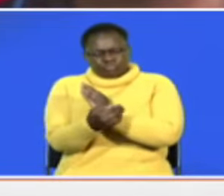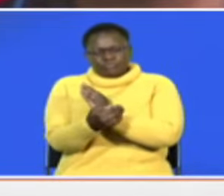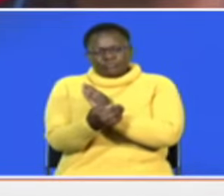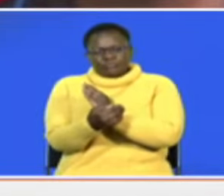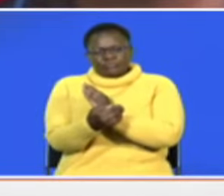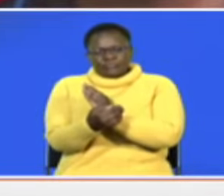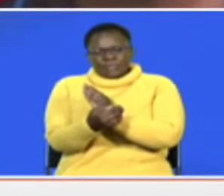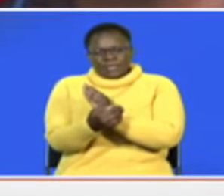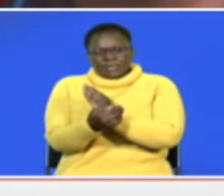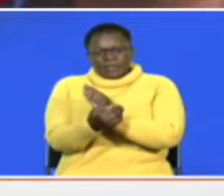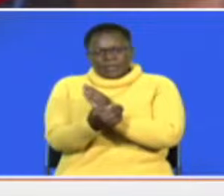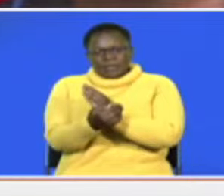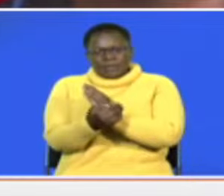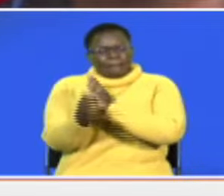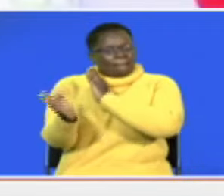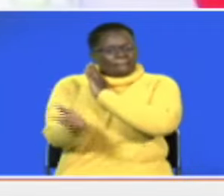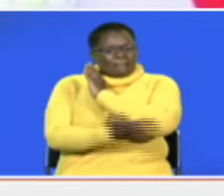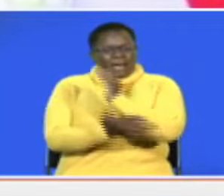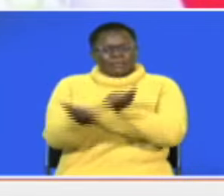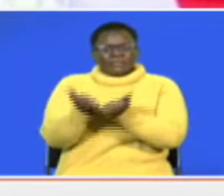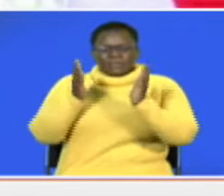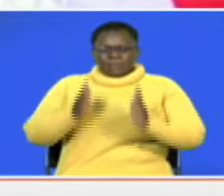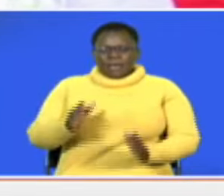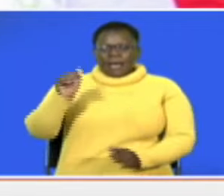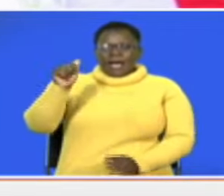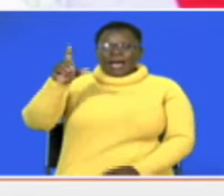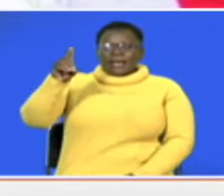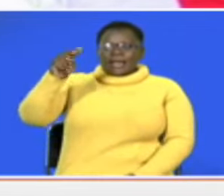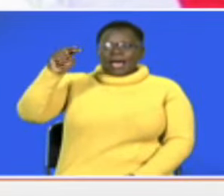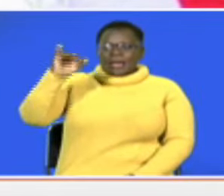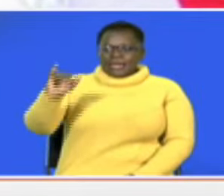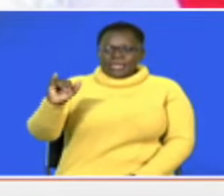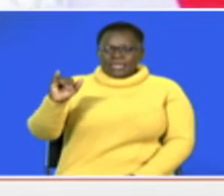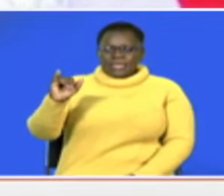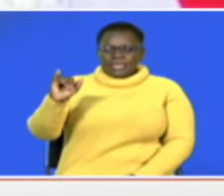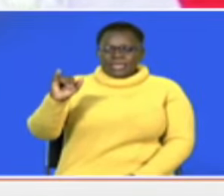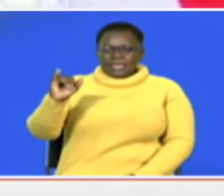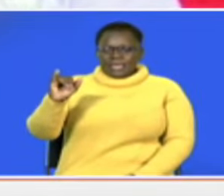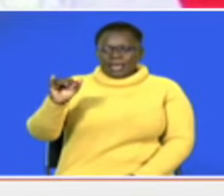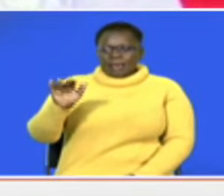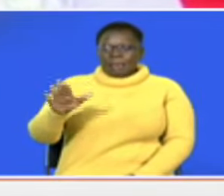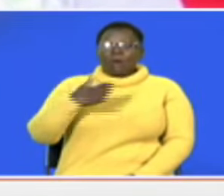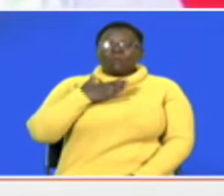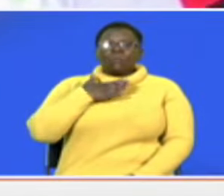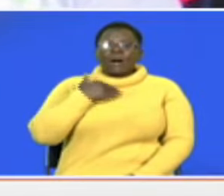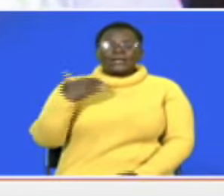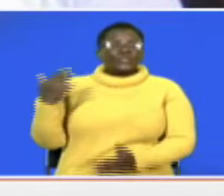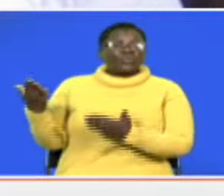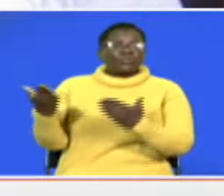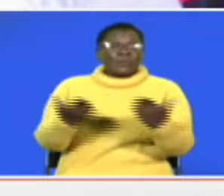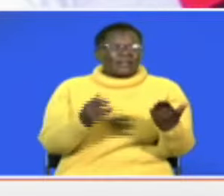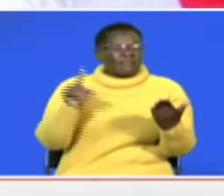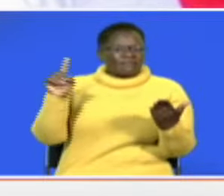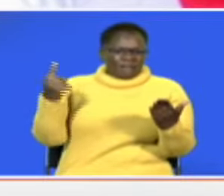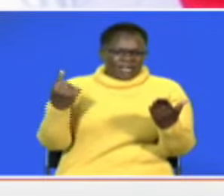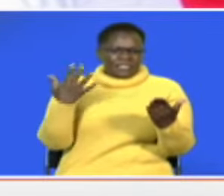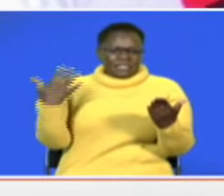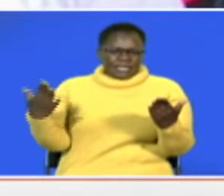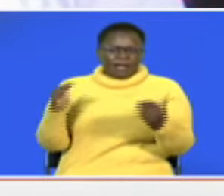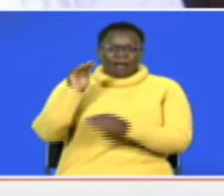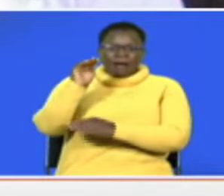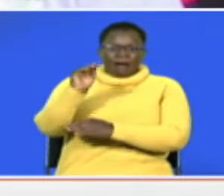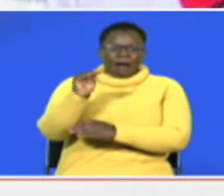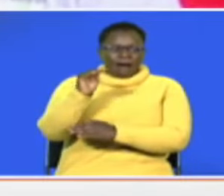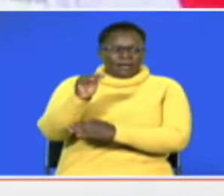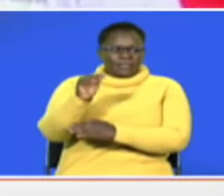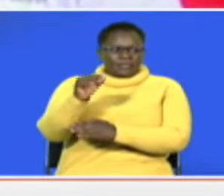to sneak a horrible investor. Adani, ukiangalia the model, haya nataka kukuja nayo. Kitu ya kwanza, they are requesting